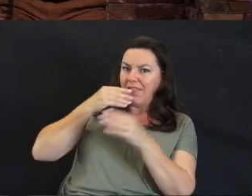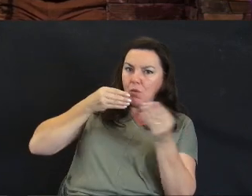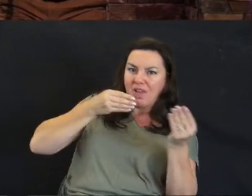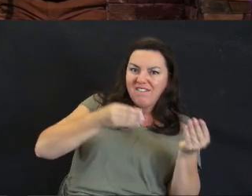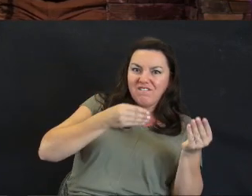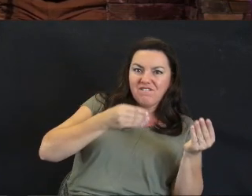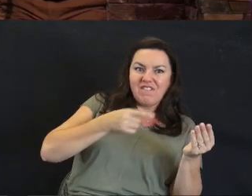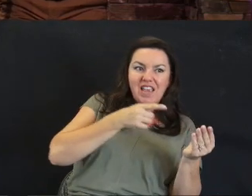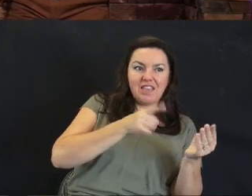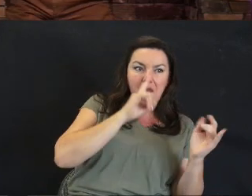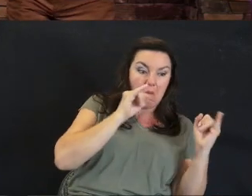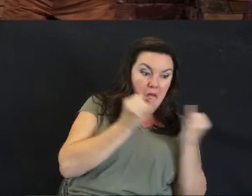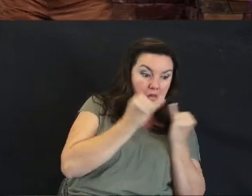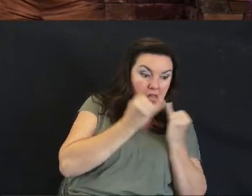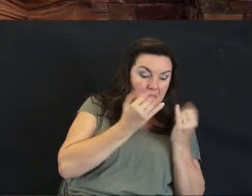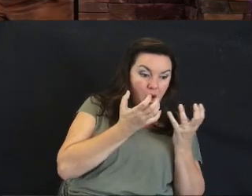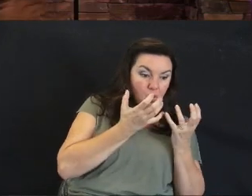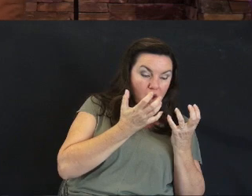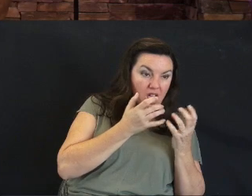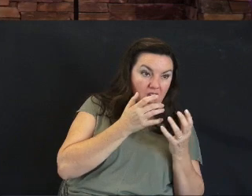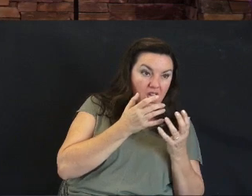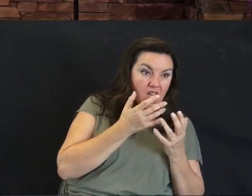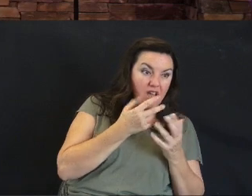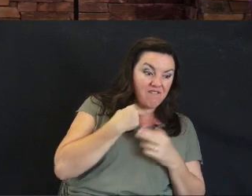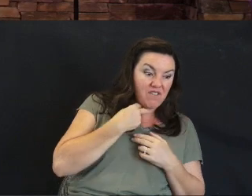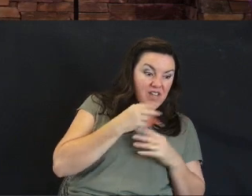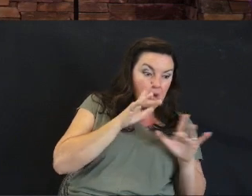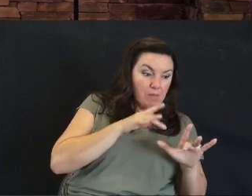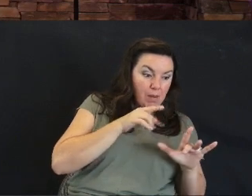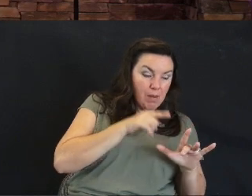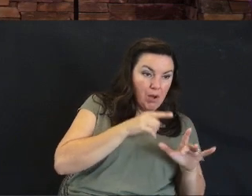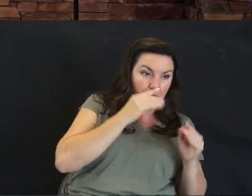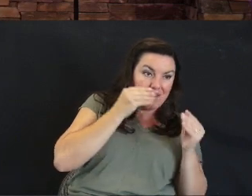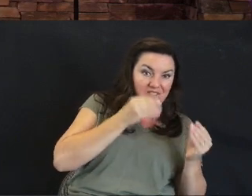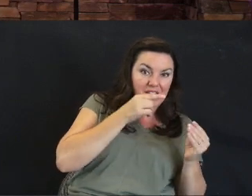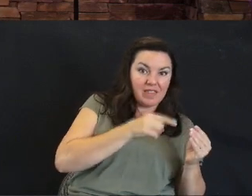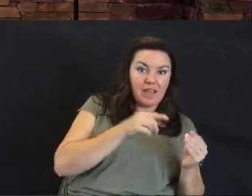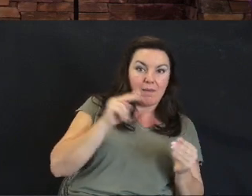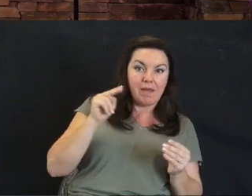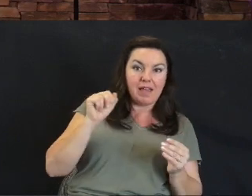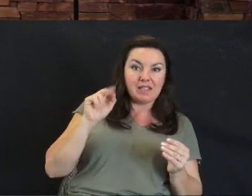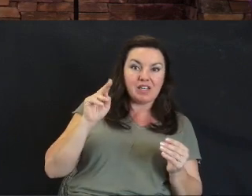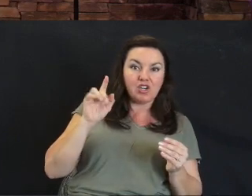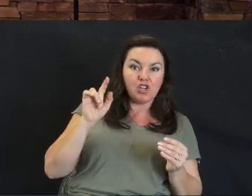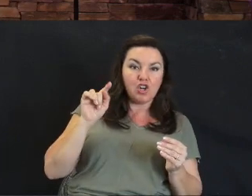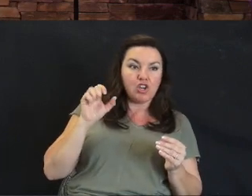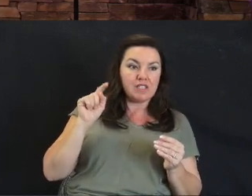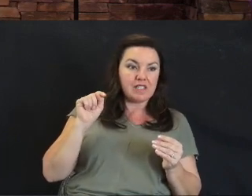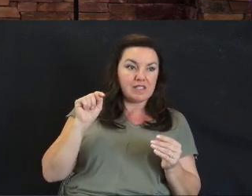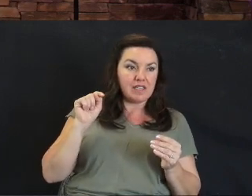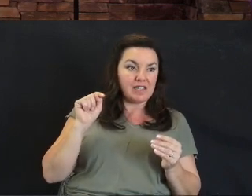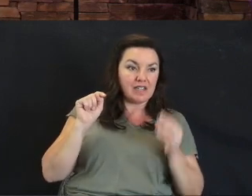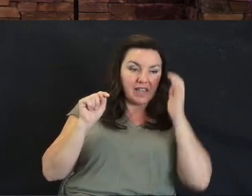tendencies We only feed Their narcissistic tendencies To see themselves As victims In this generation